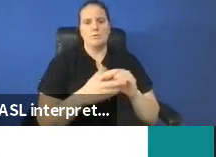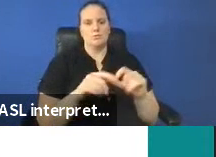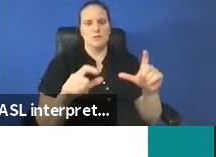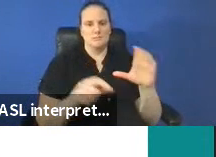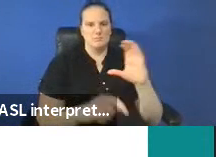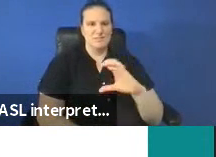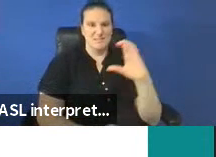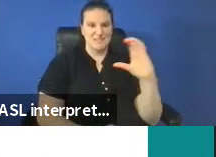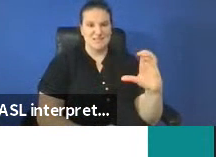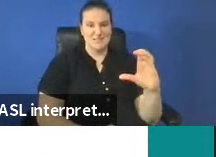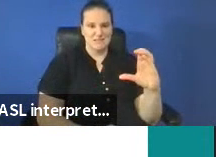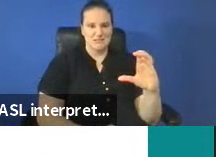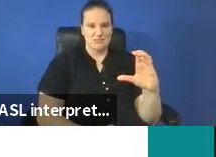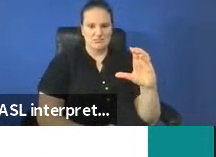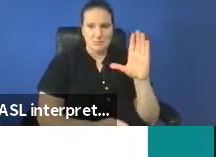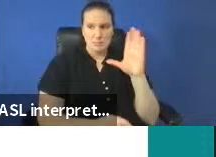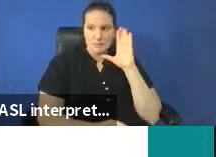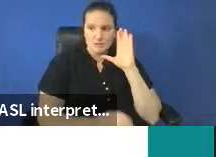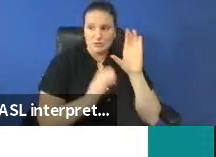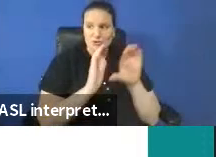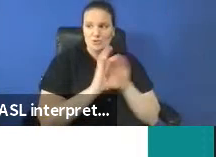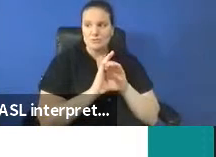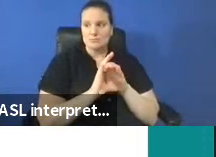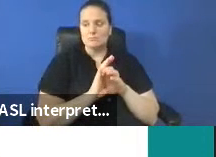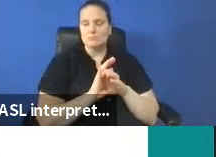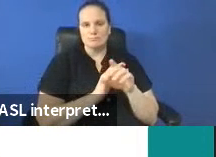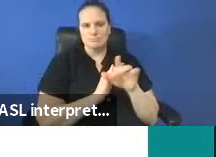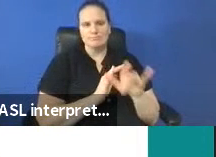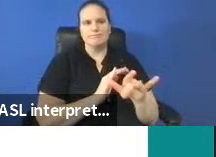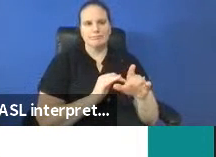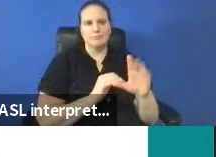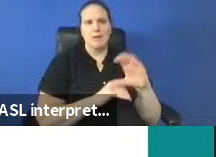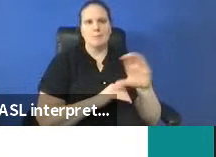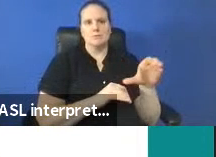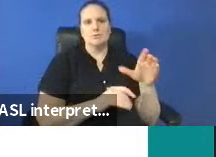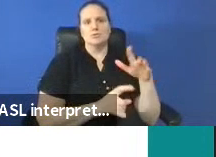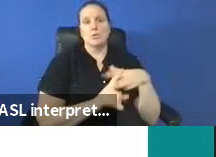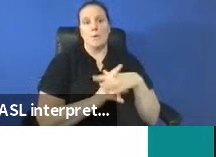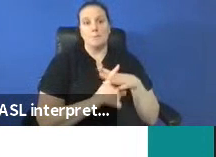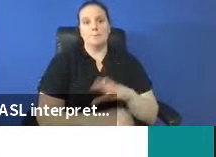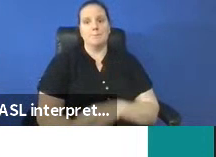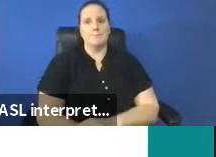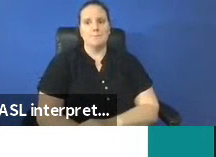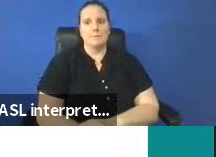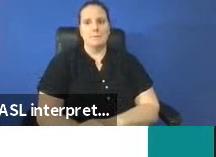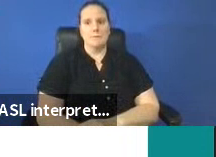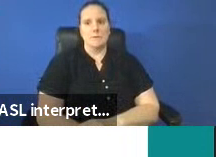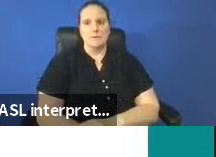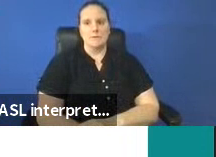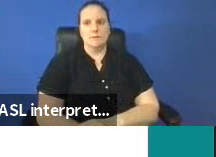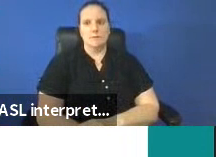on CC icon right there. In a separate window, caption will appear. Next slide.